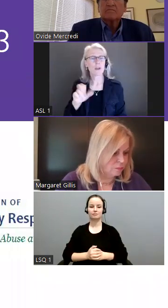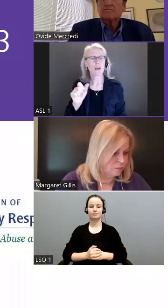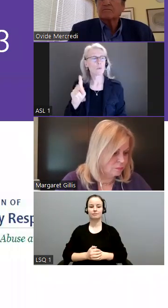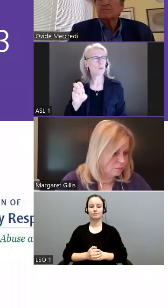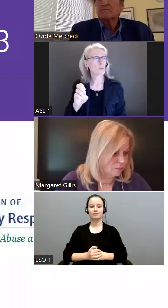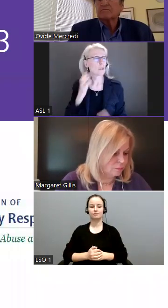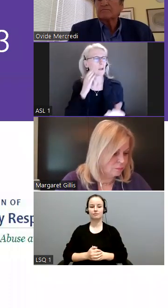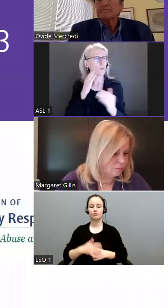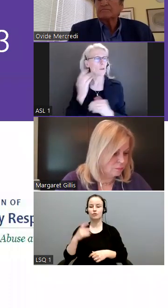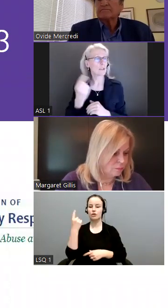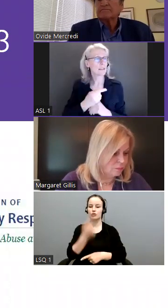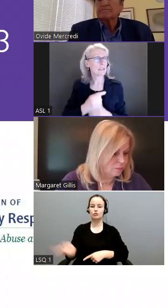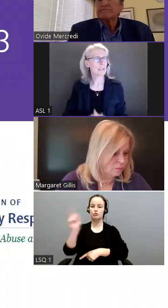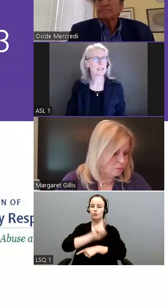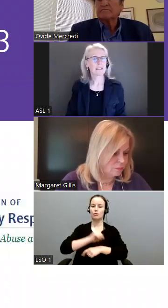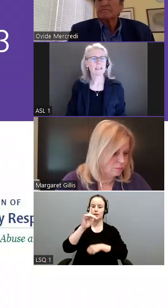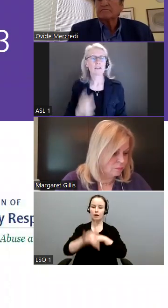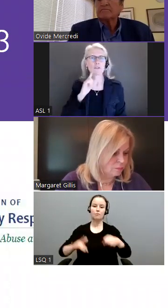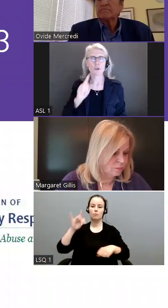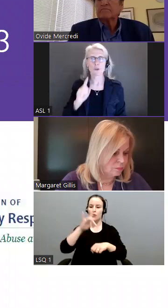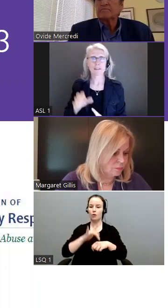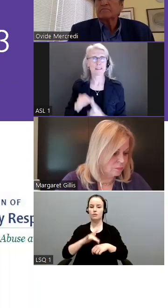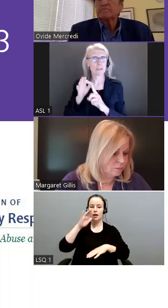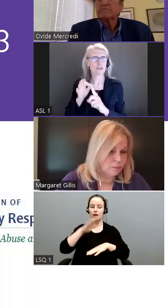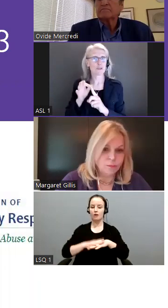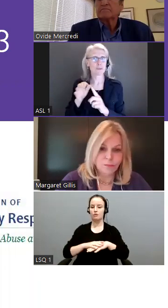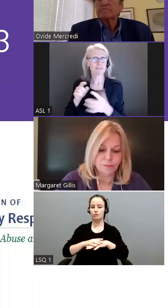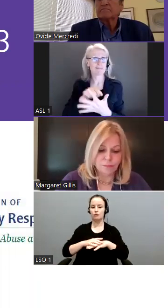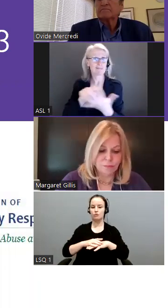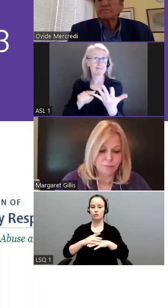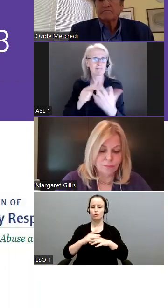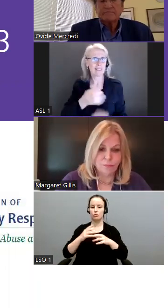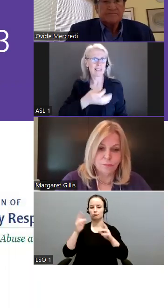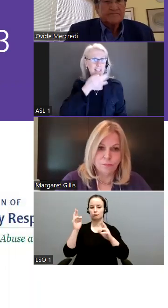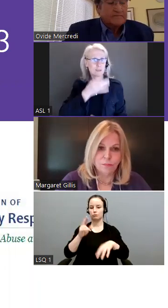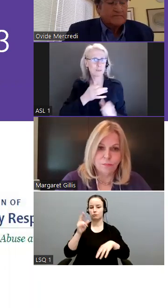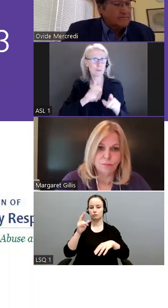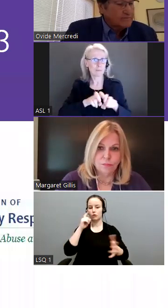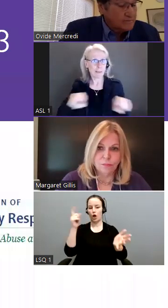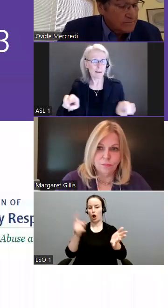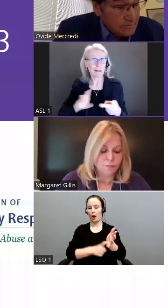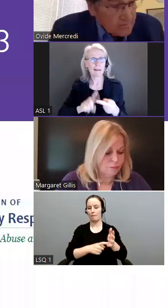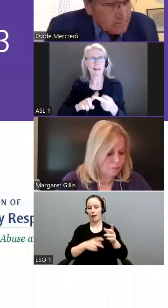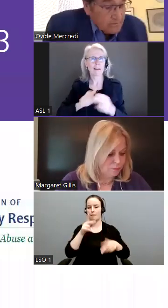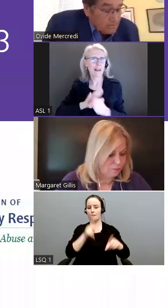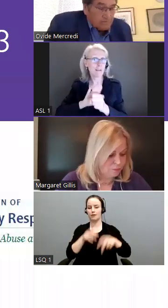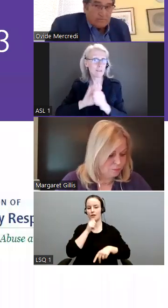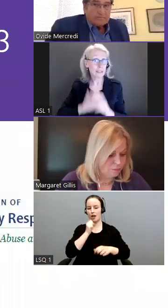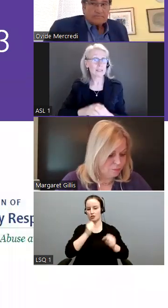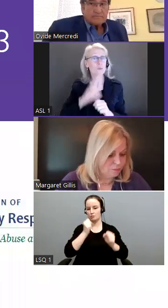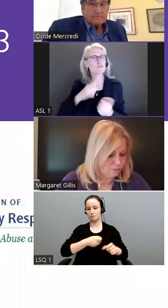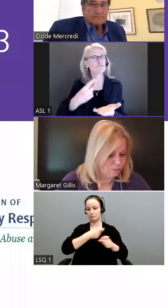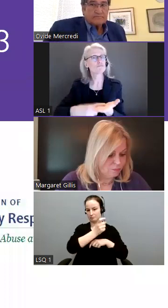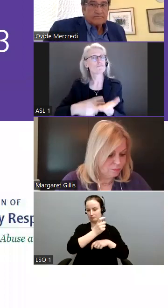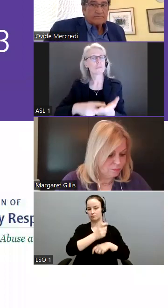join us today for our esteemed experts and advocates who are going to be talking about the rights of older